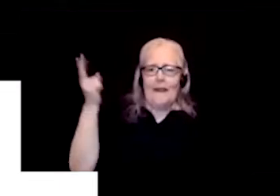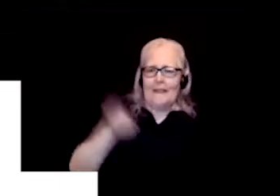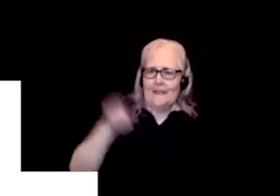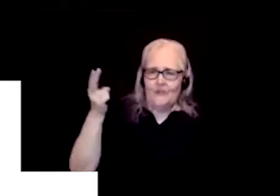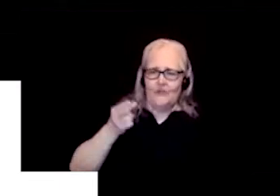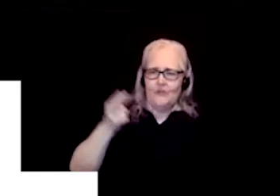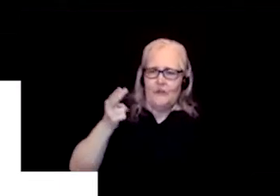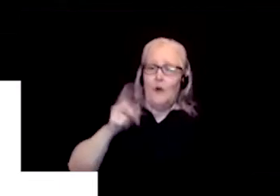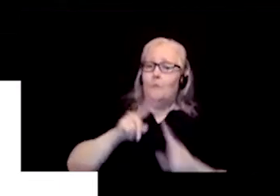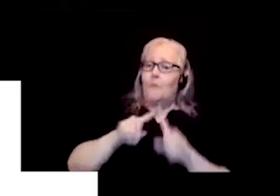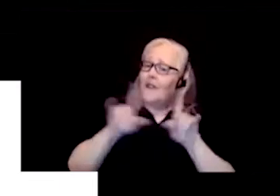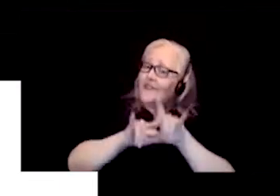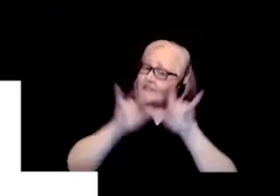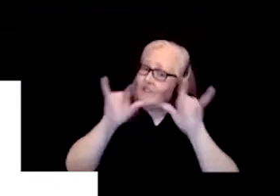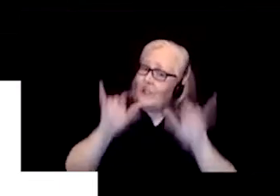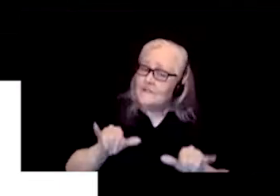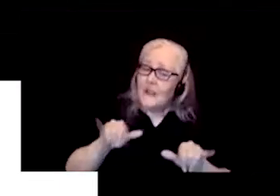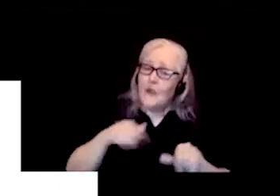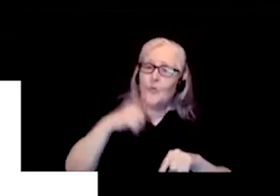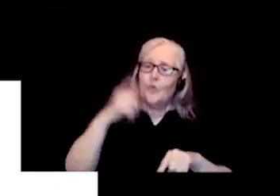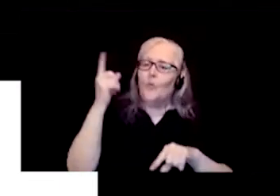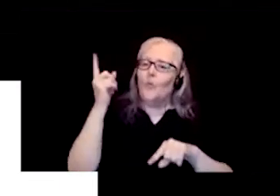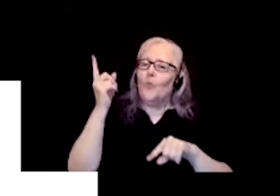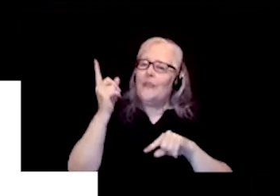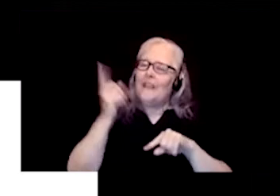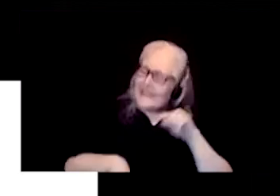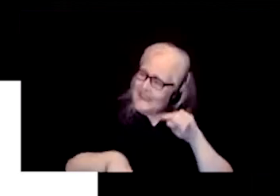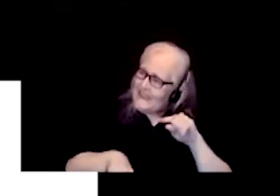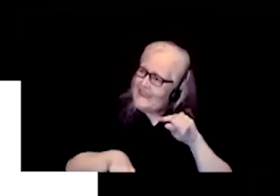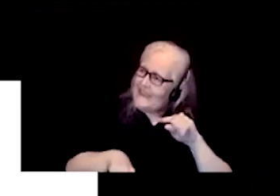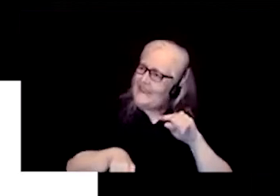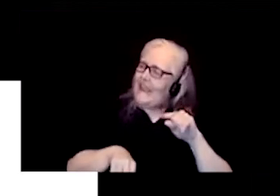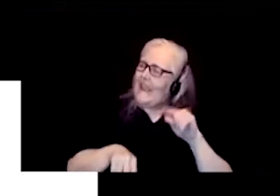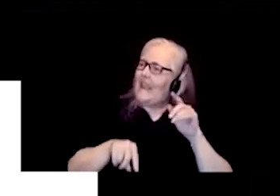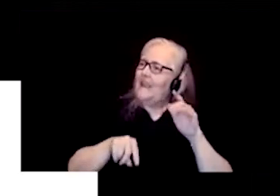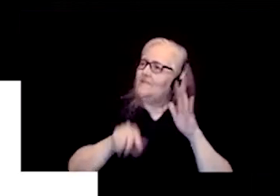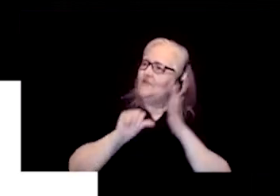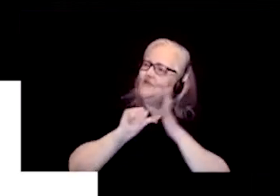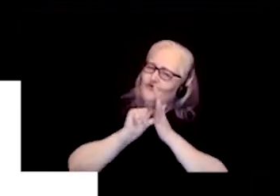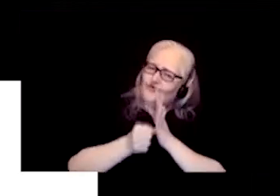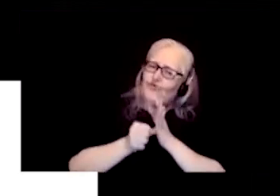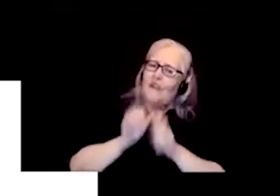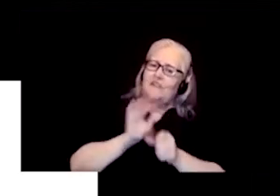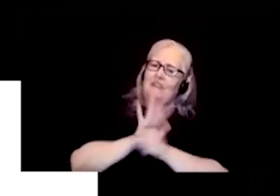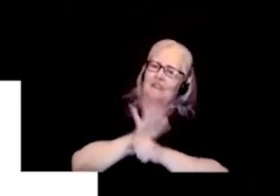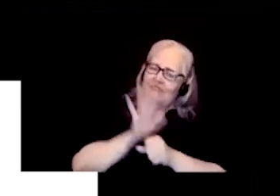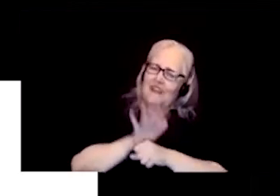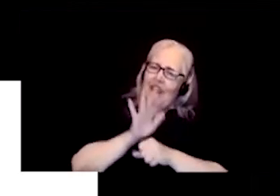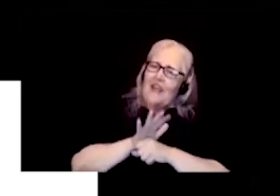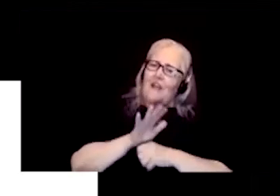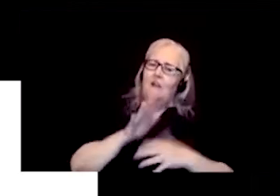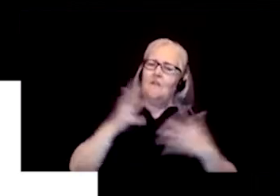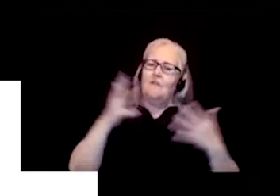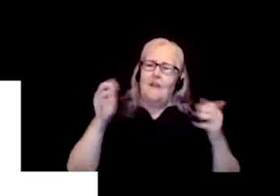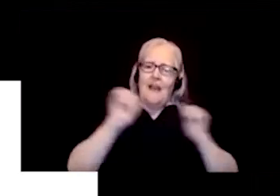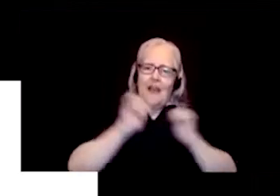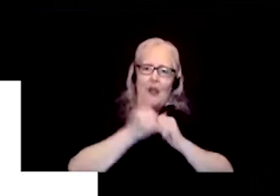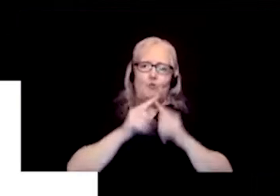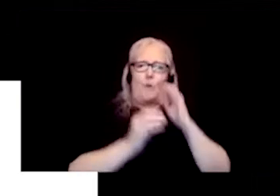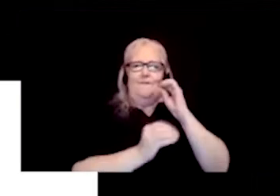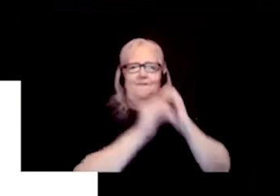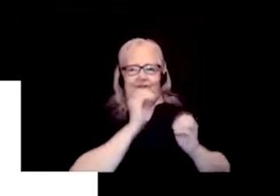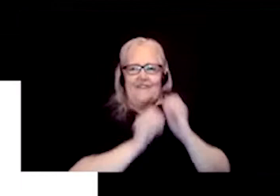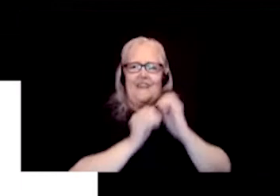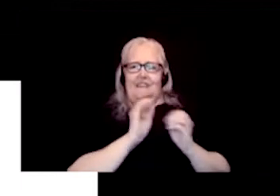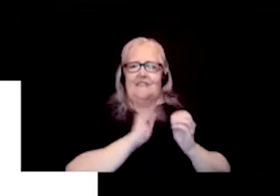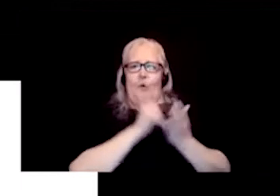we overstate its consequences in fixing legal responsibilities.